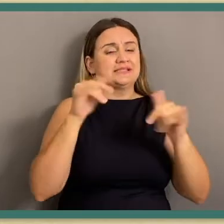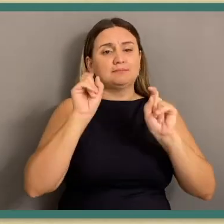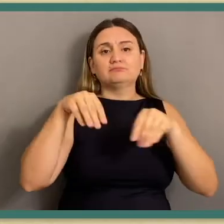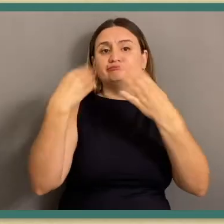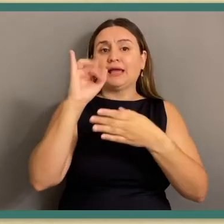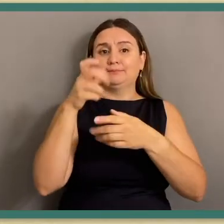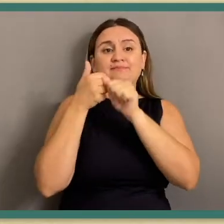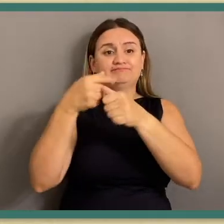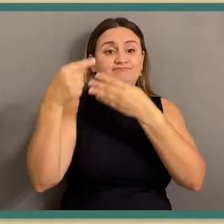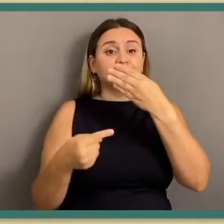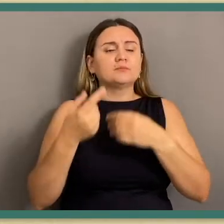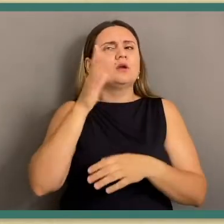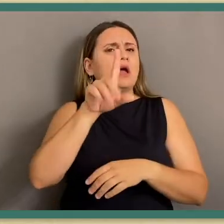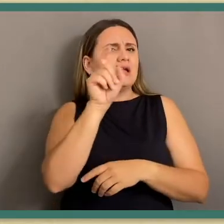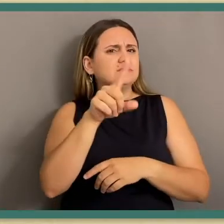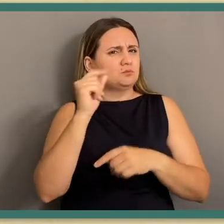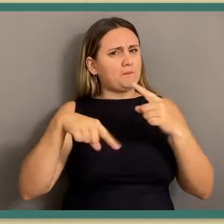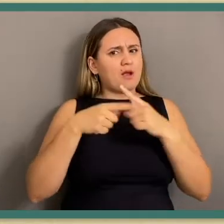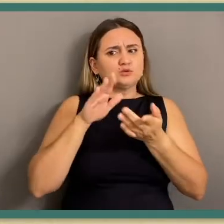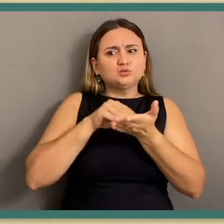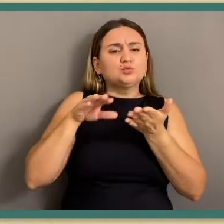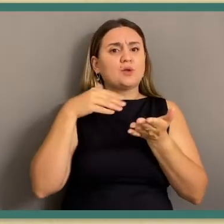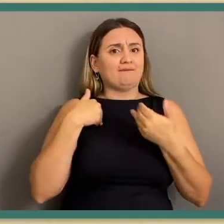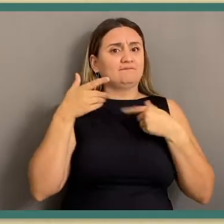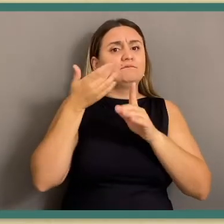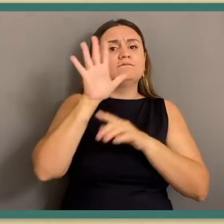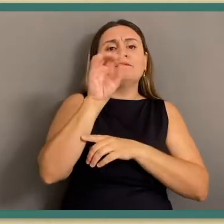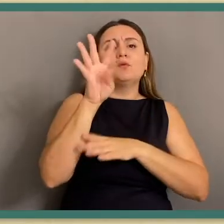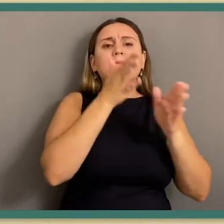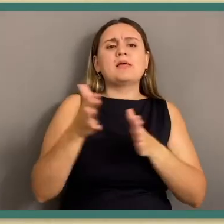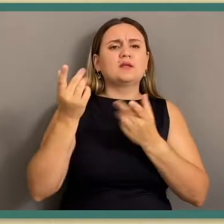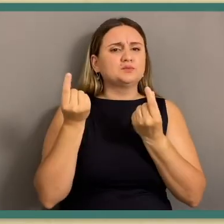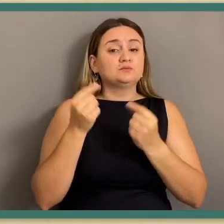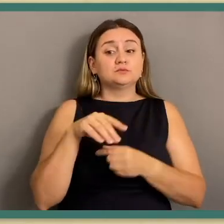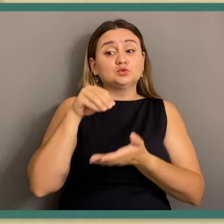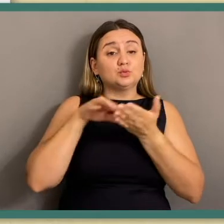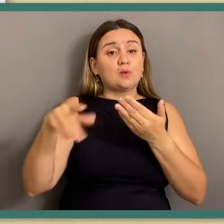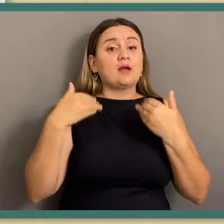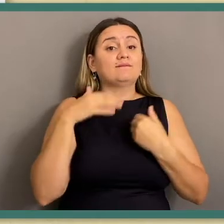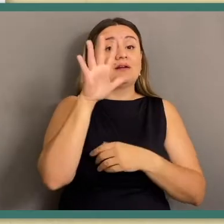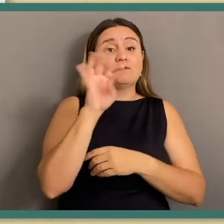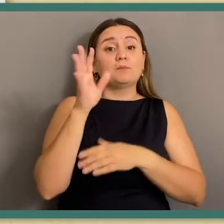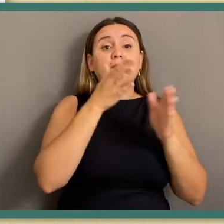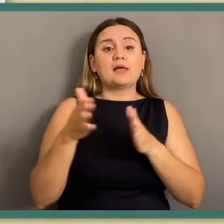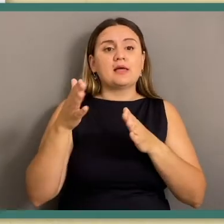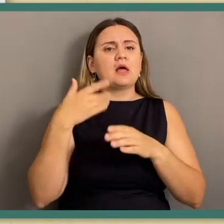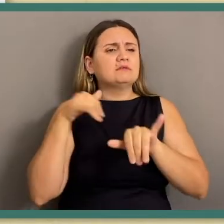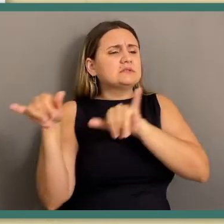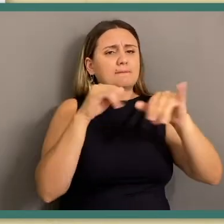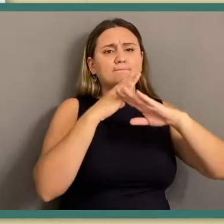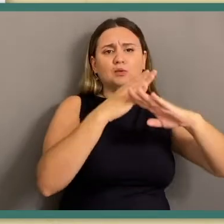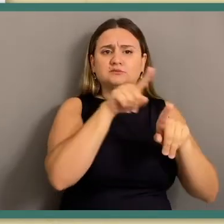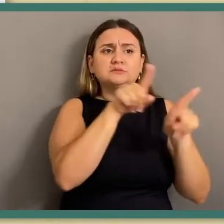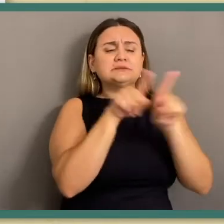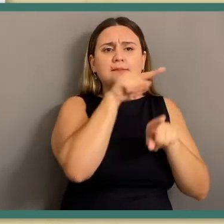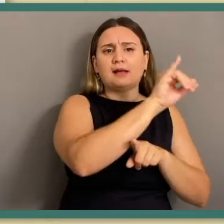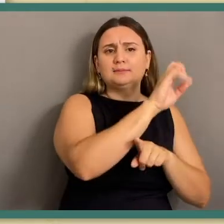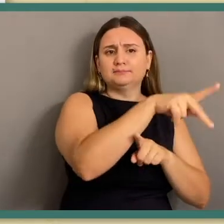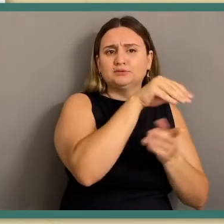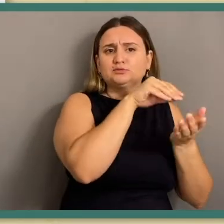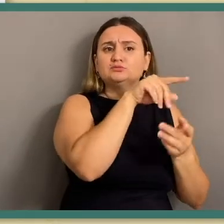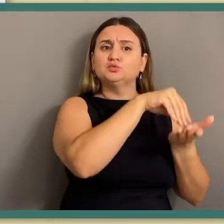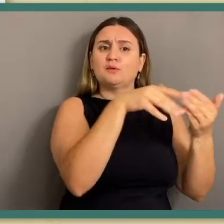classroom. What about students who have 504 plans? Students with 504 plans have the same protections as students